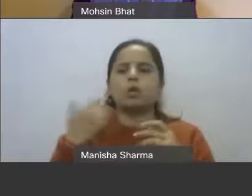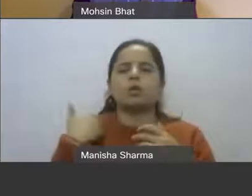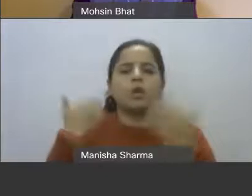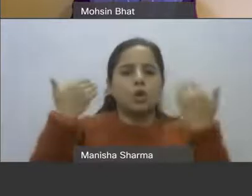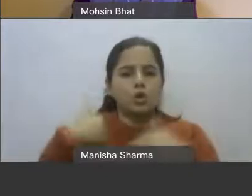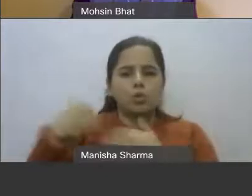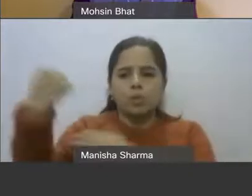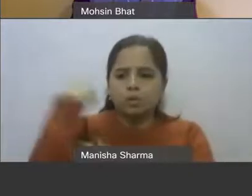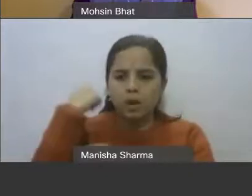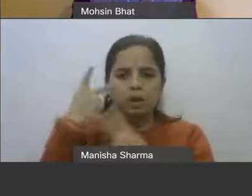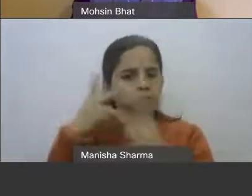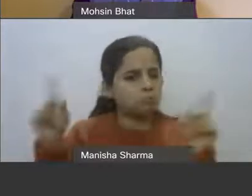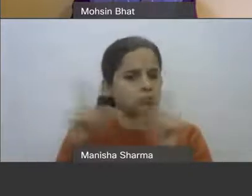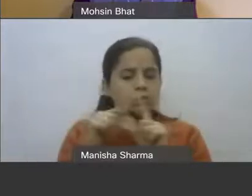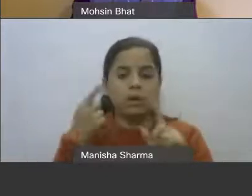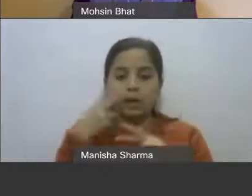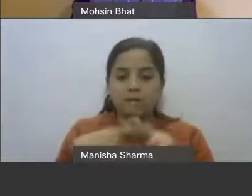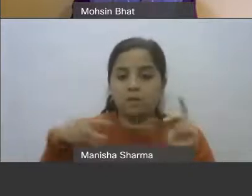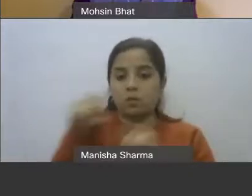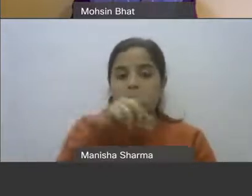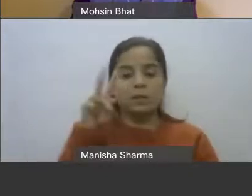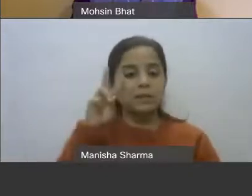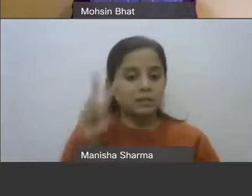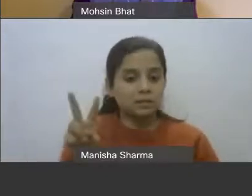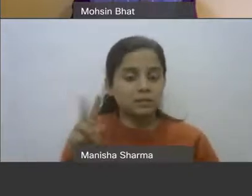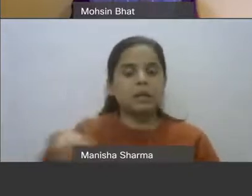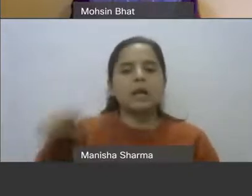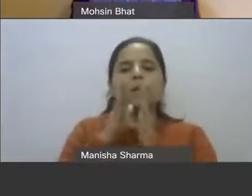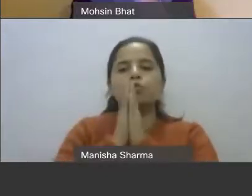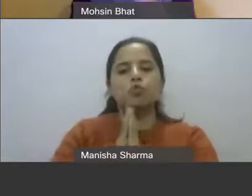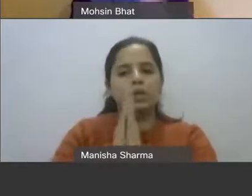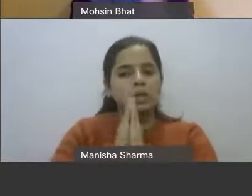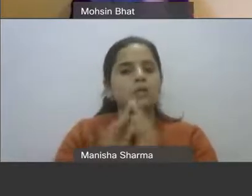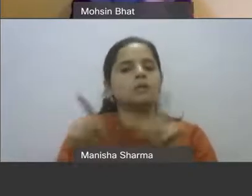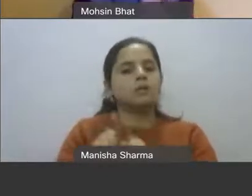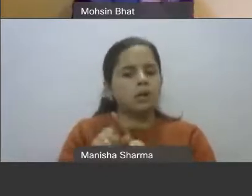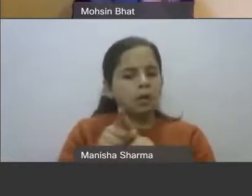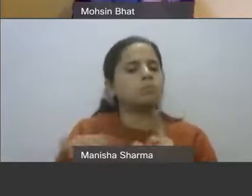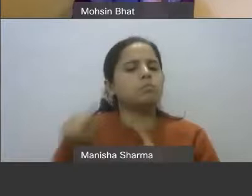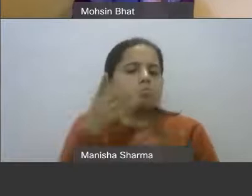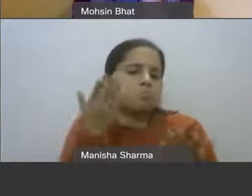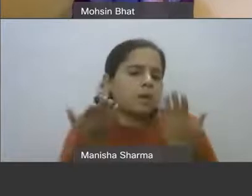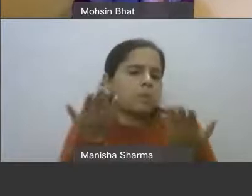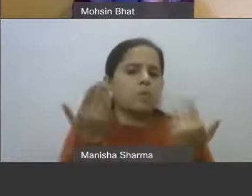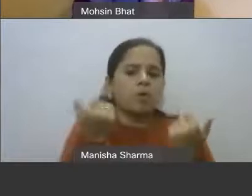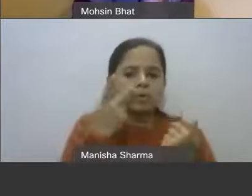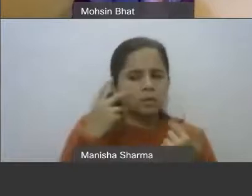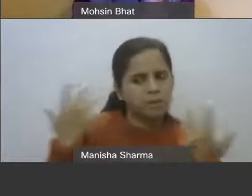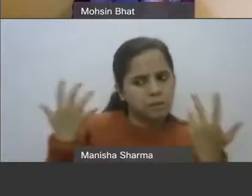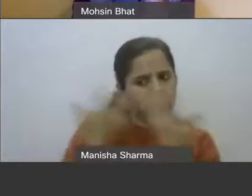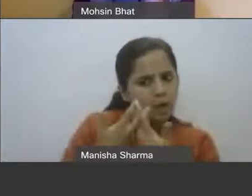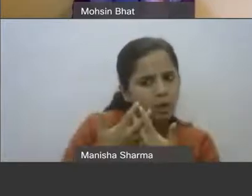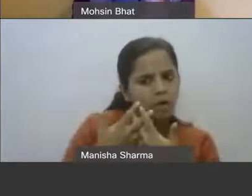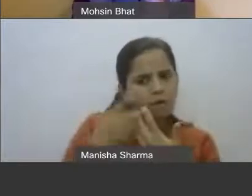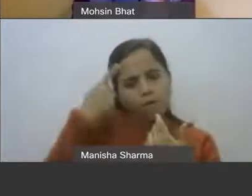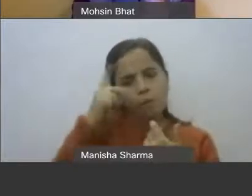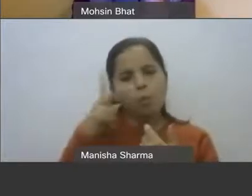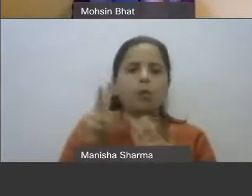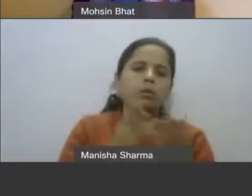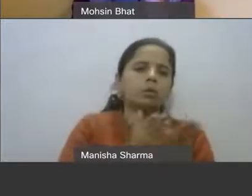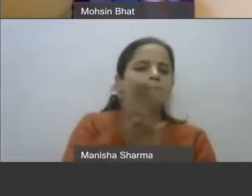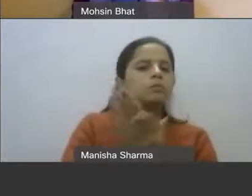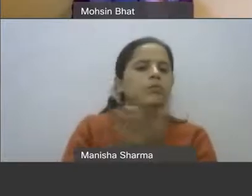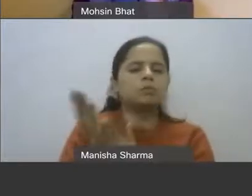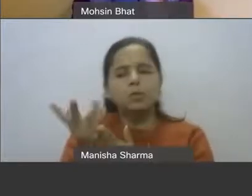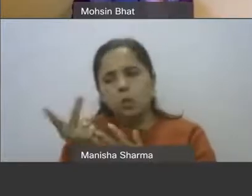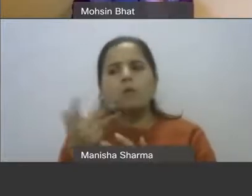that matter. And if you look at that, we see that religion is something that can, in fact, fit both the criteria in some way